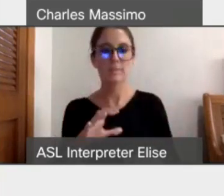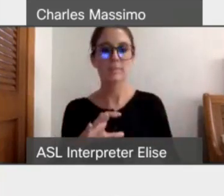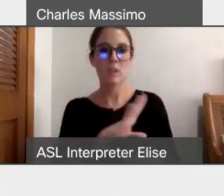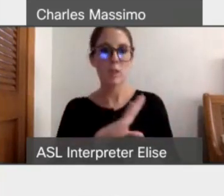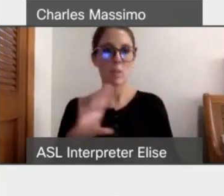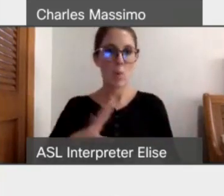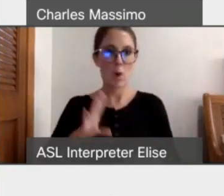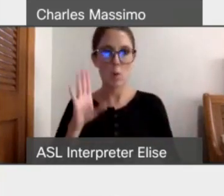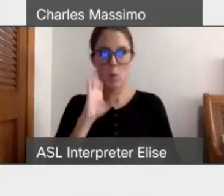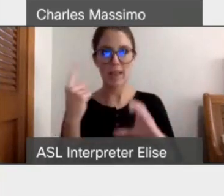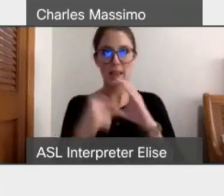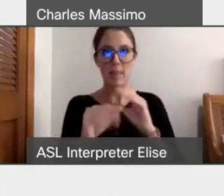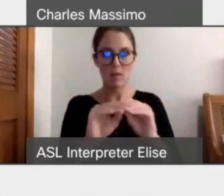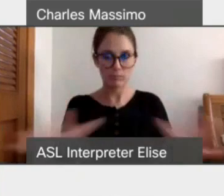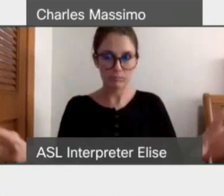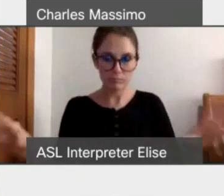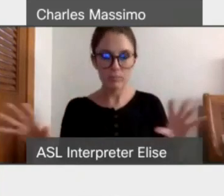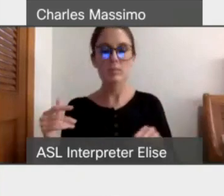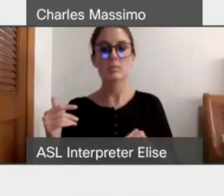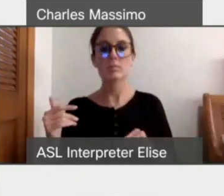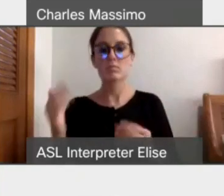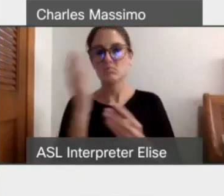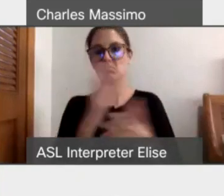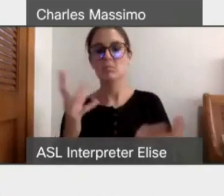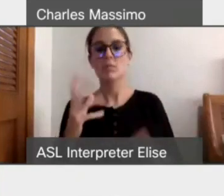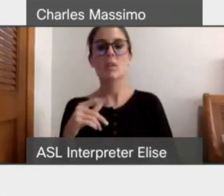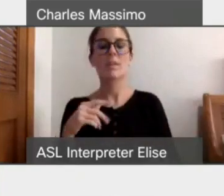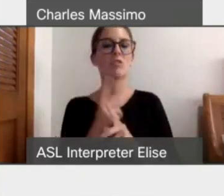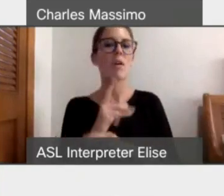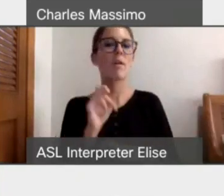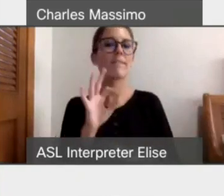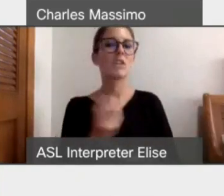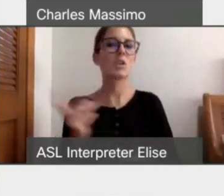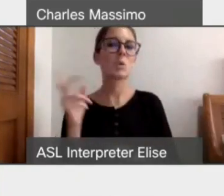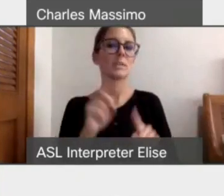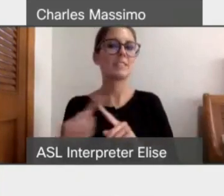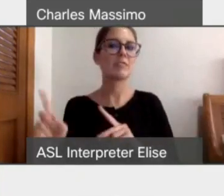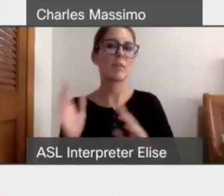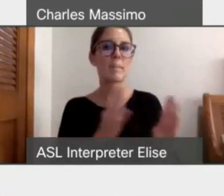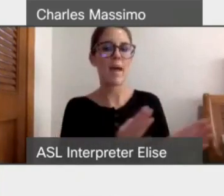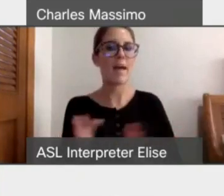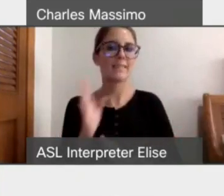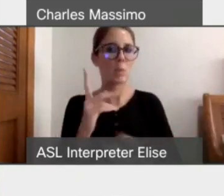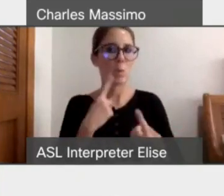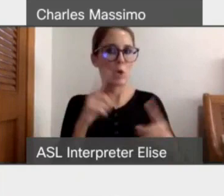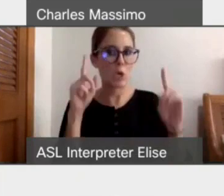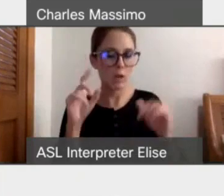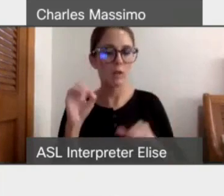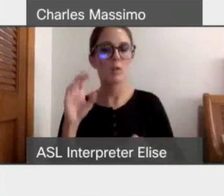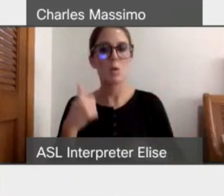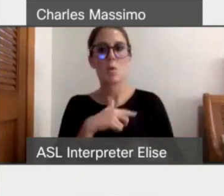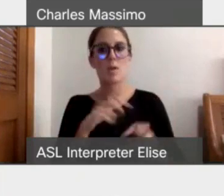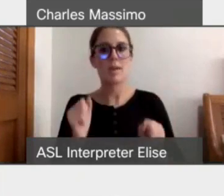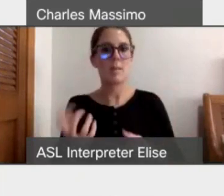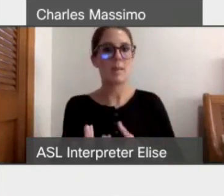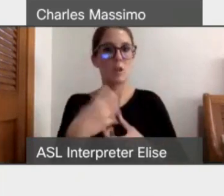solicitation, and let's try and figure out if there's a couple of paths that might work so that we can be